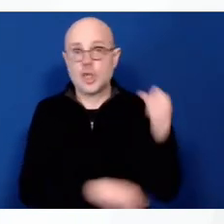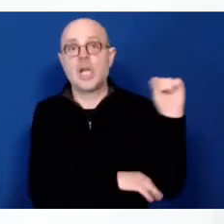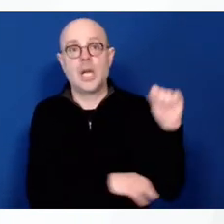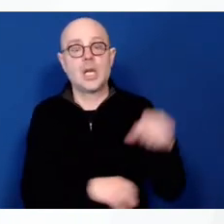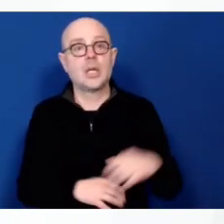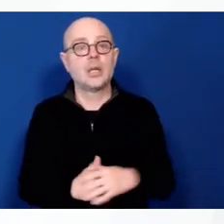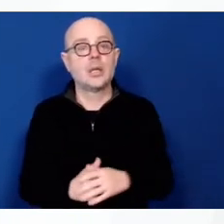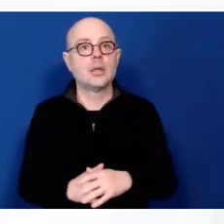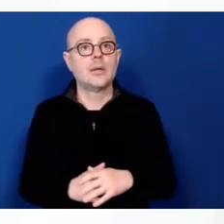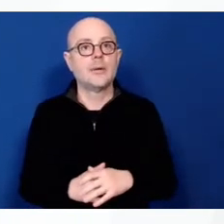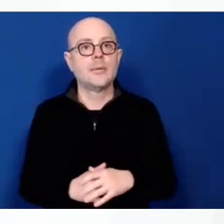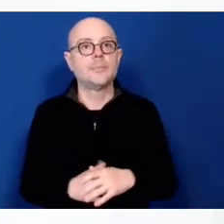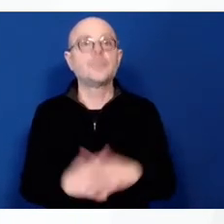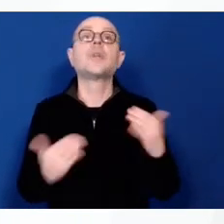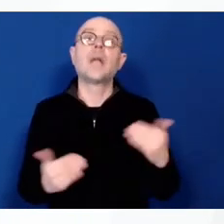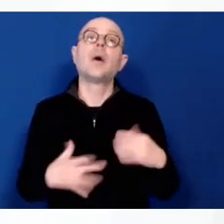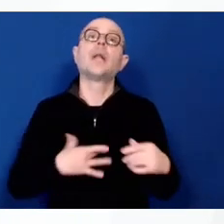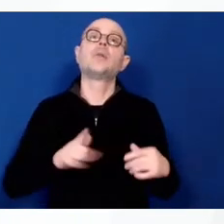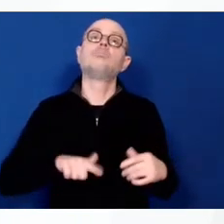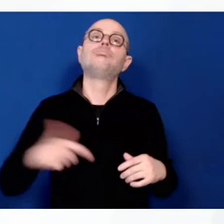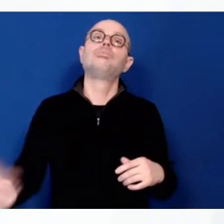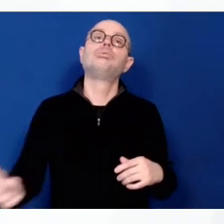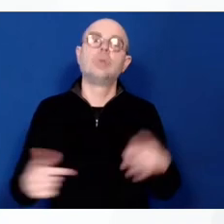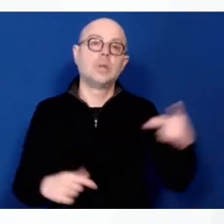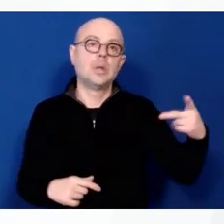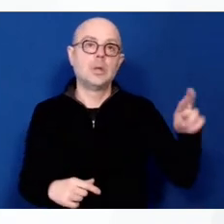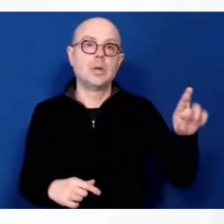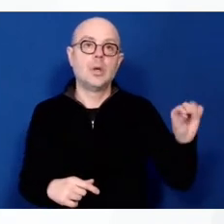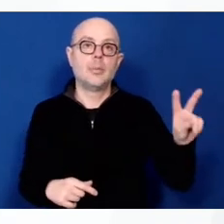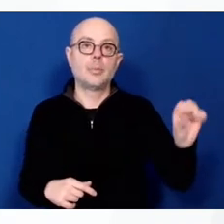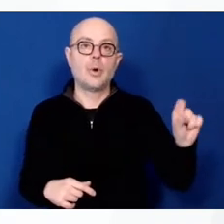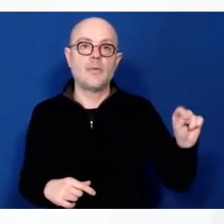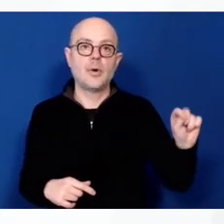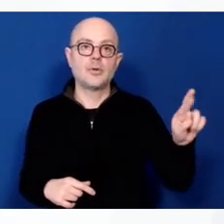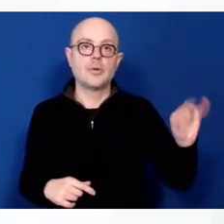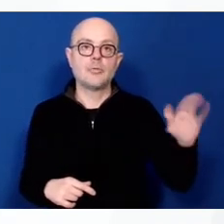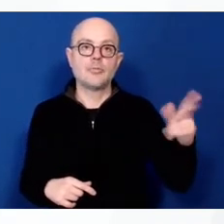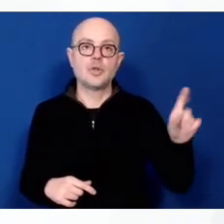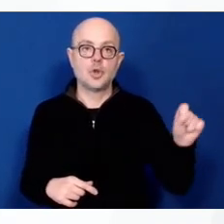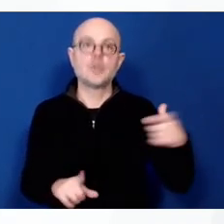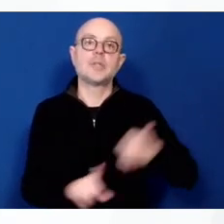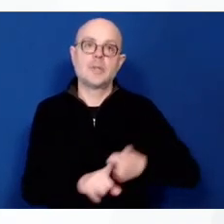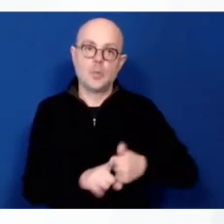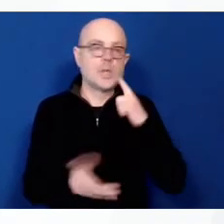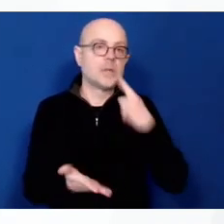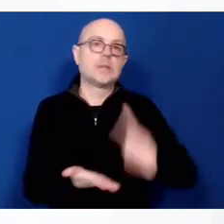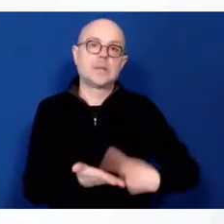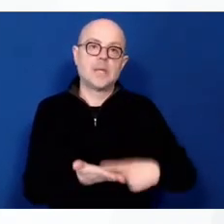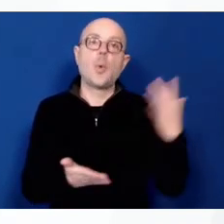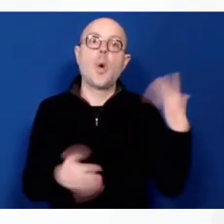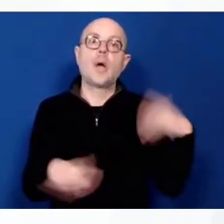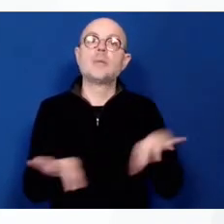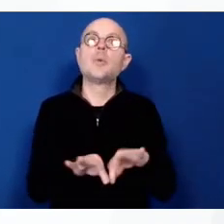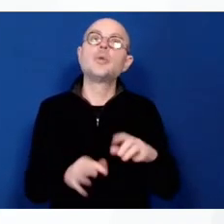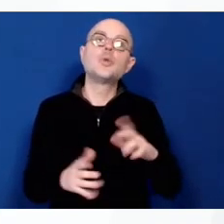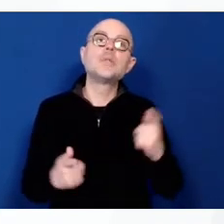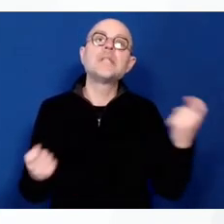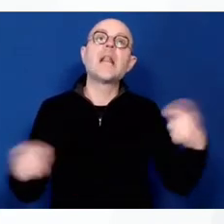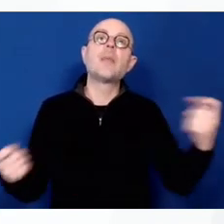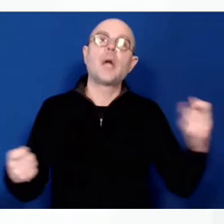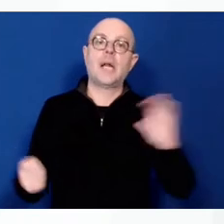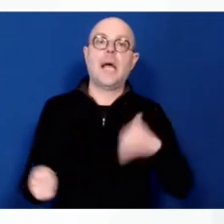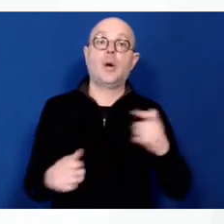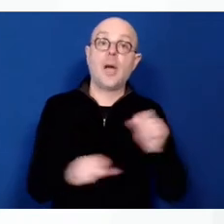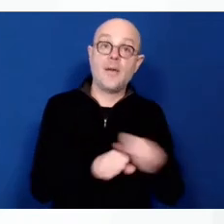Now I'd like to turn this back to Provost Richards, who will further discuss why we need to accelerate our efforts and his plans for